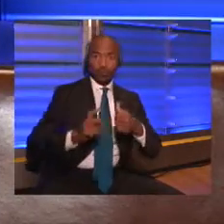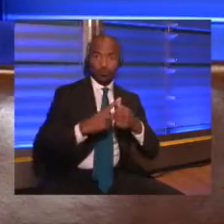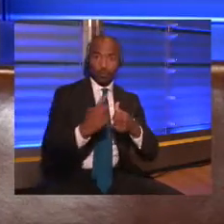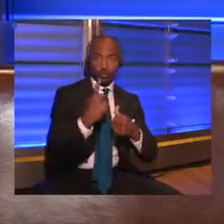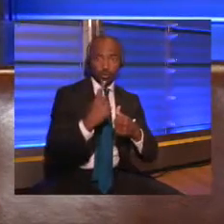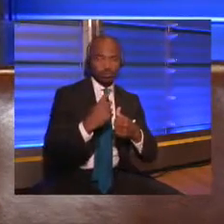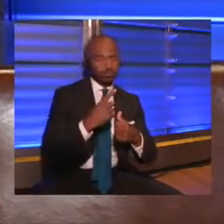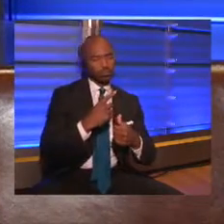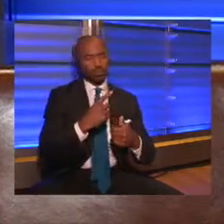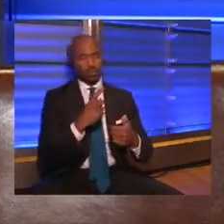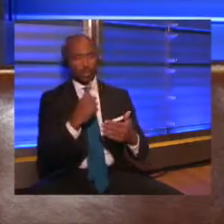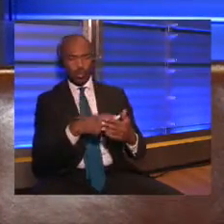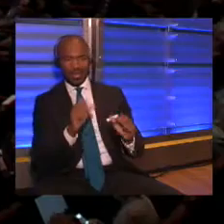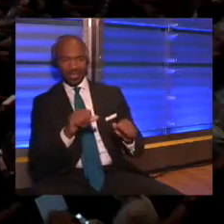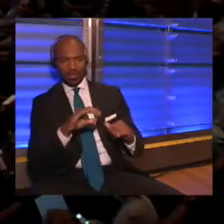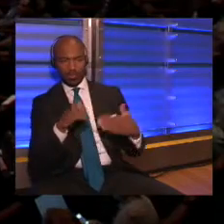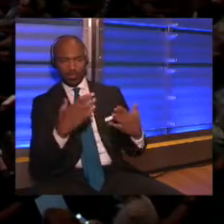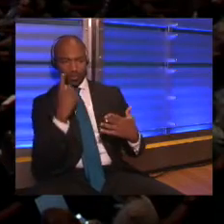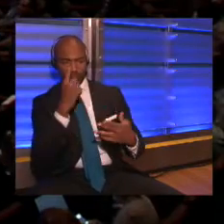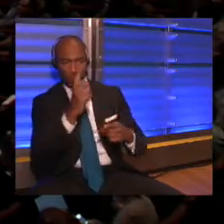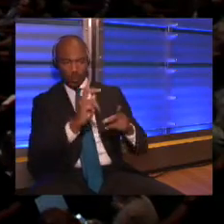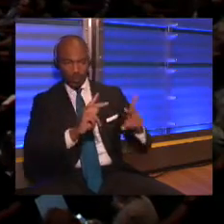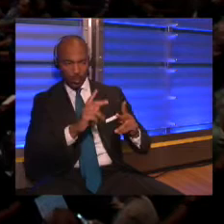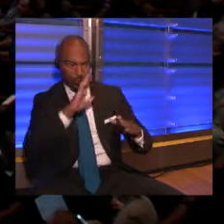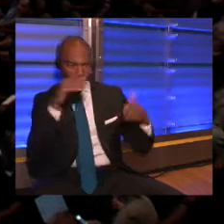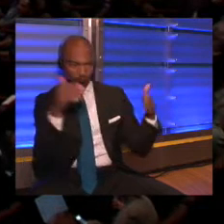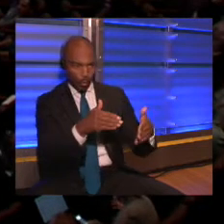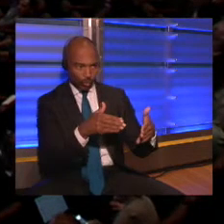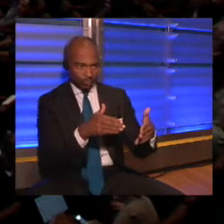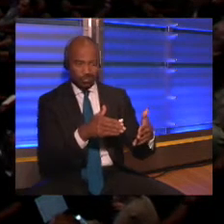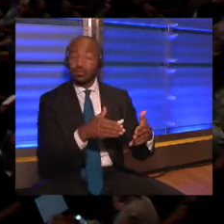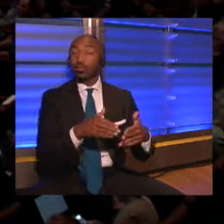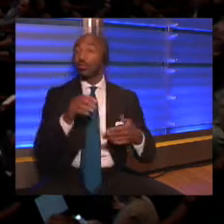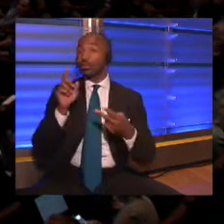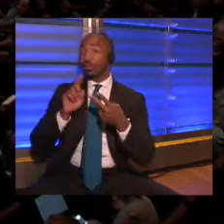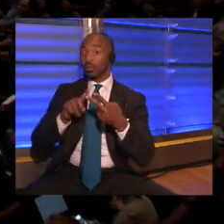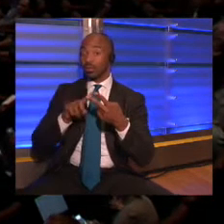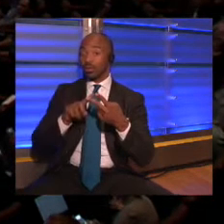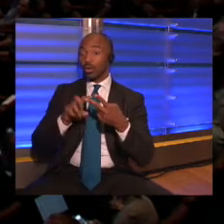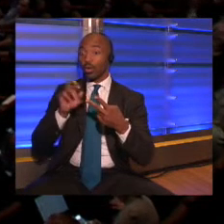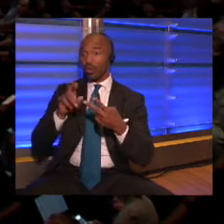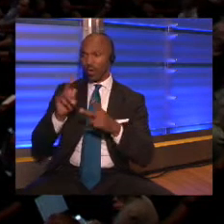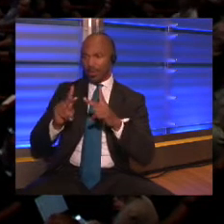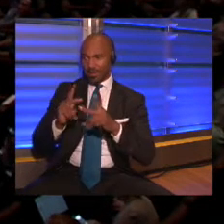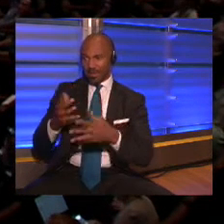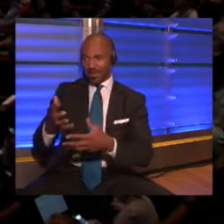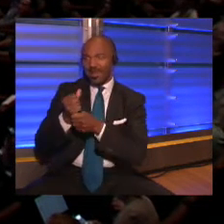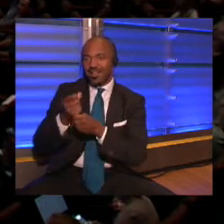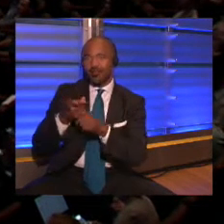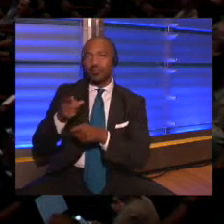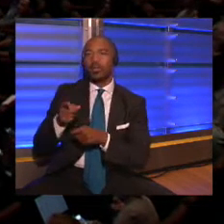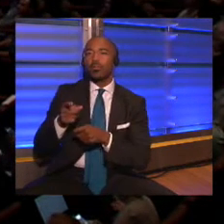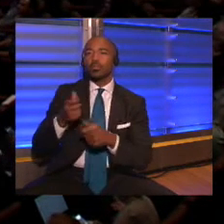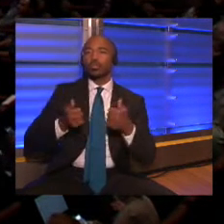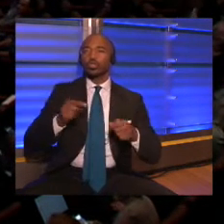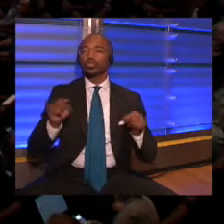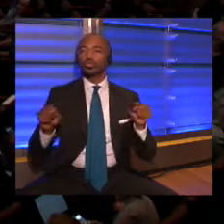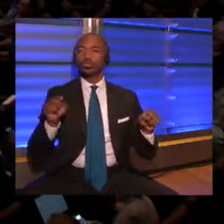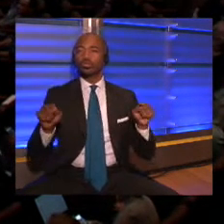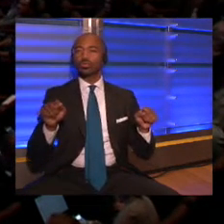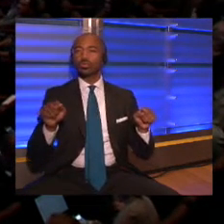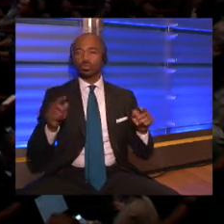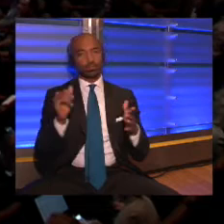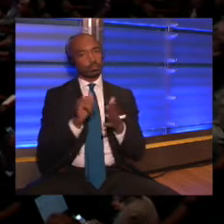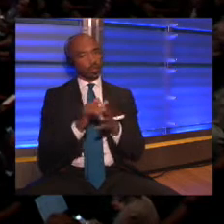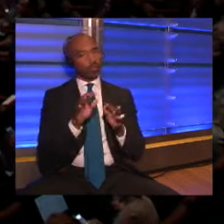focus on what you can give people, or are you going to focus on what you can get from people? And that's a critical